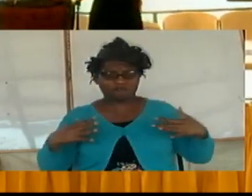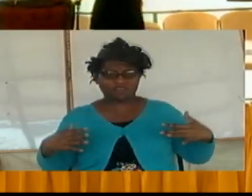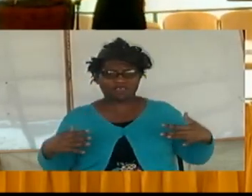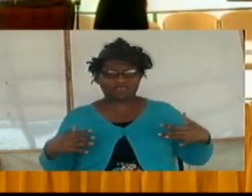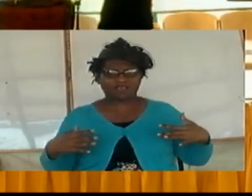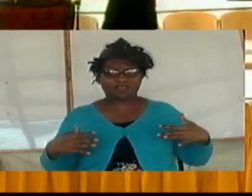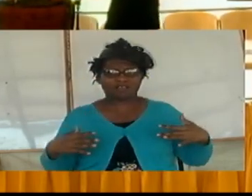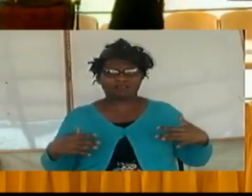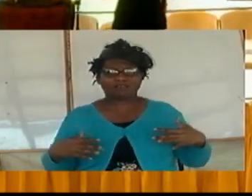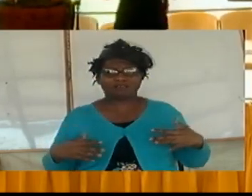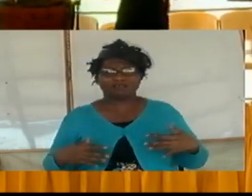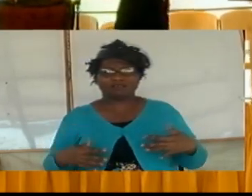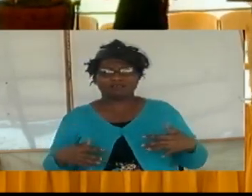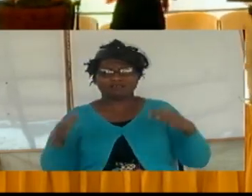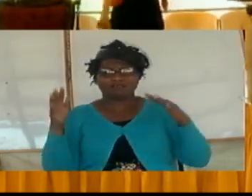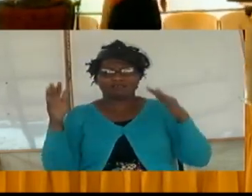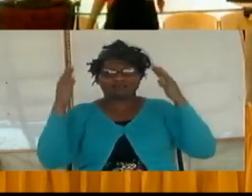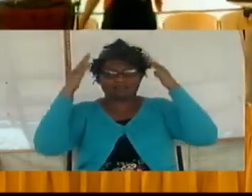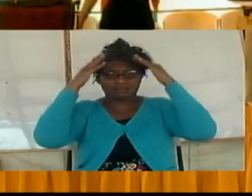anxiety.